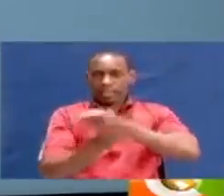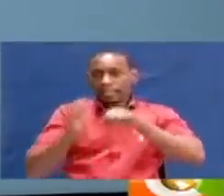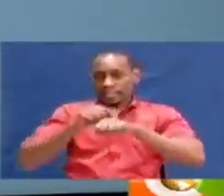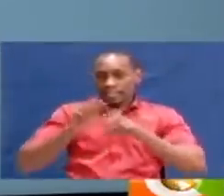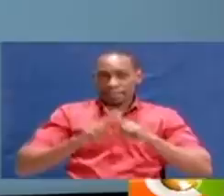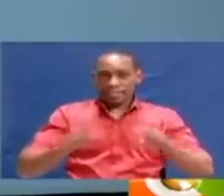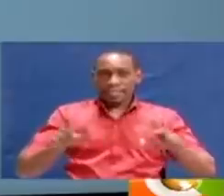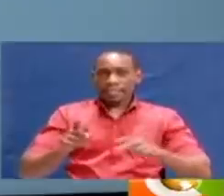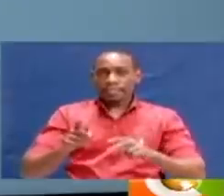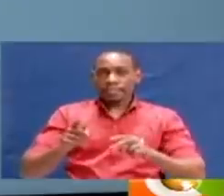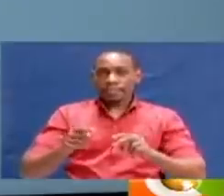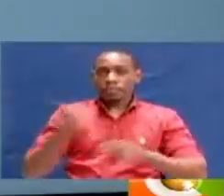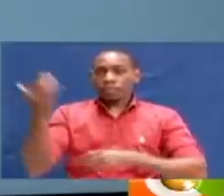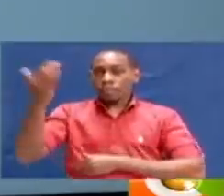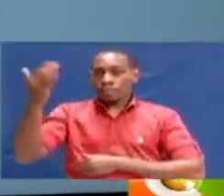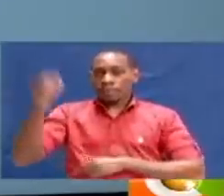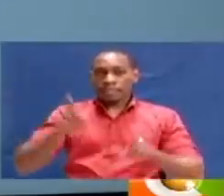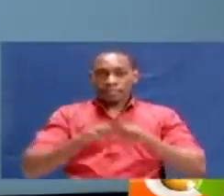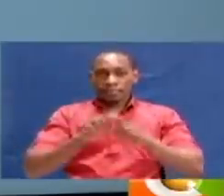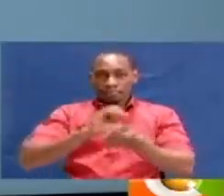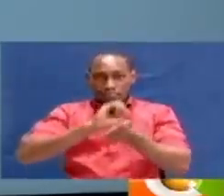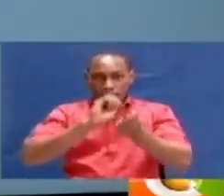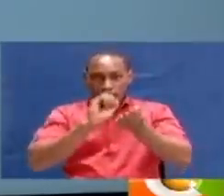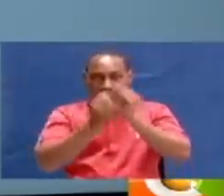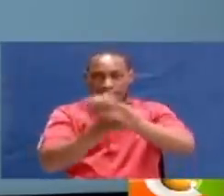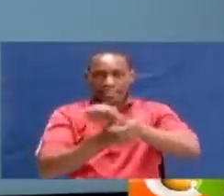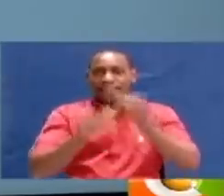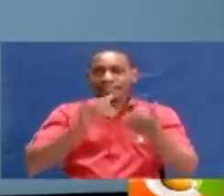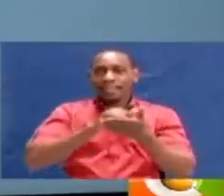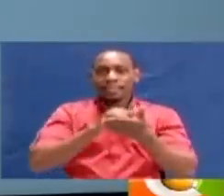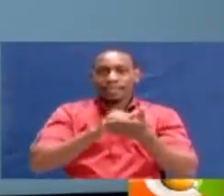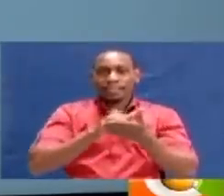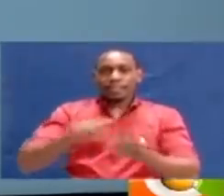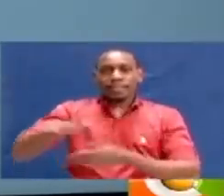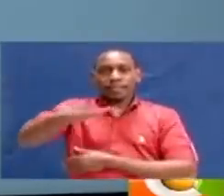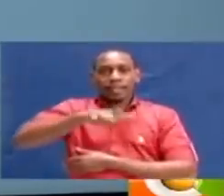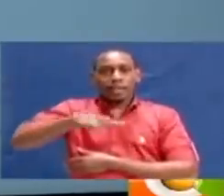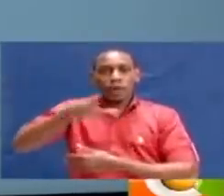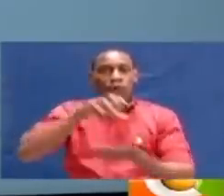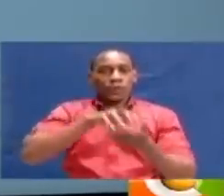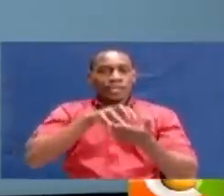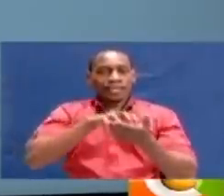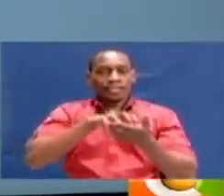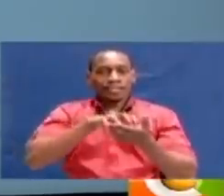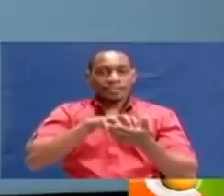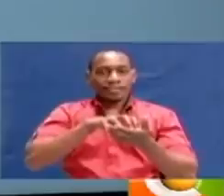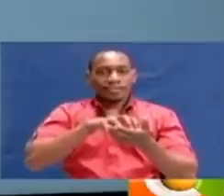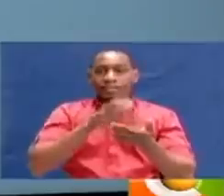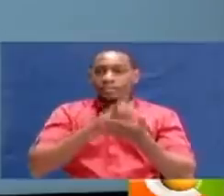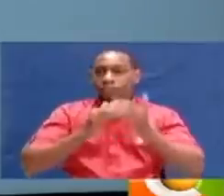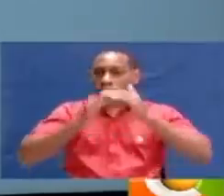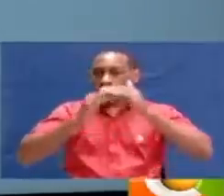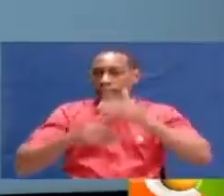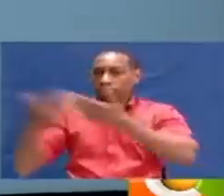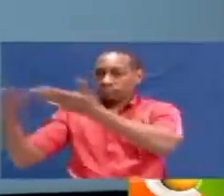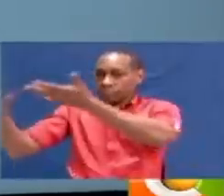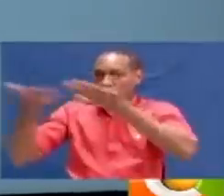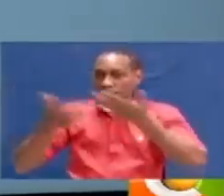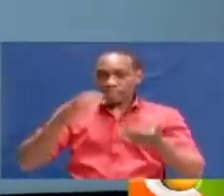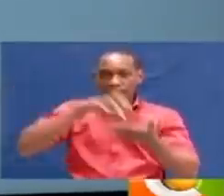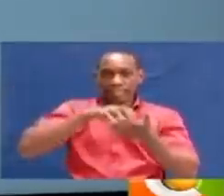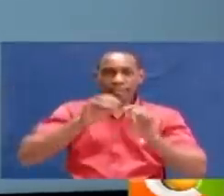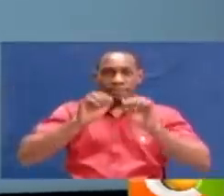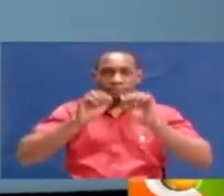these presentations, this was the reverse, that the local cases were much less than the imported cases. But as you can